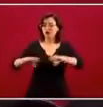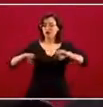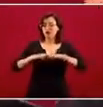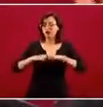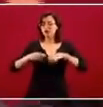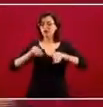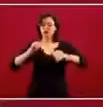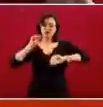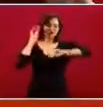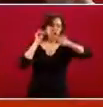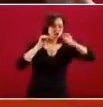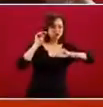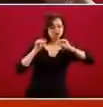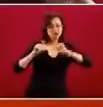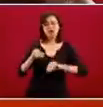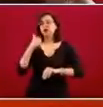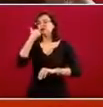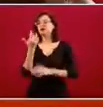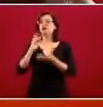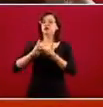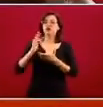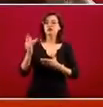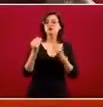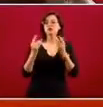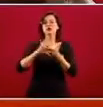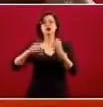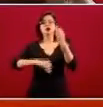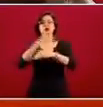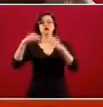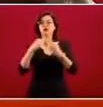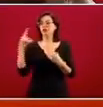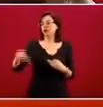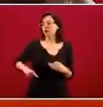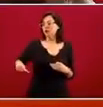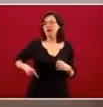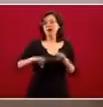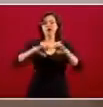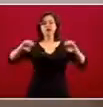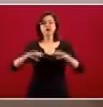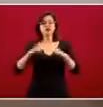them in touch with us so we can explore that alternative as well.